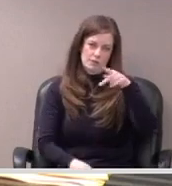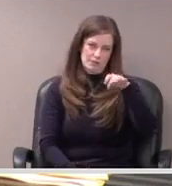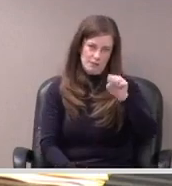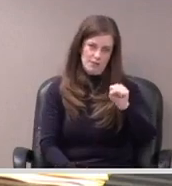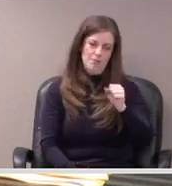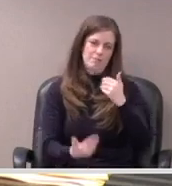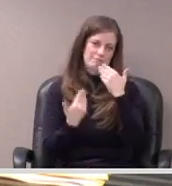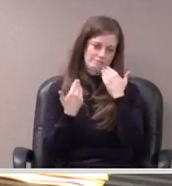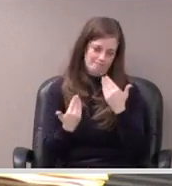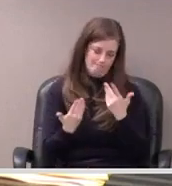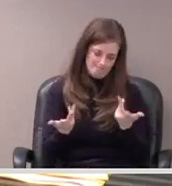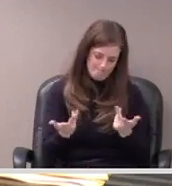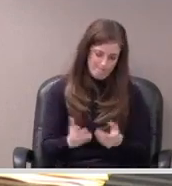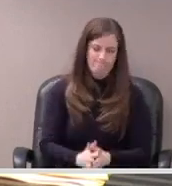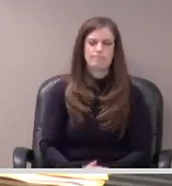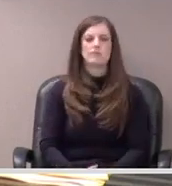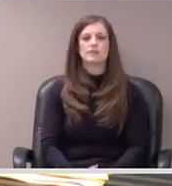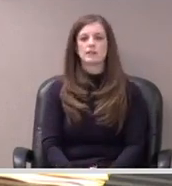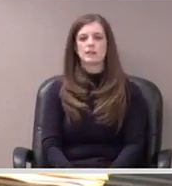much."